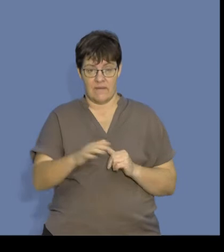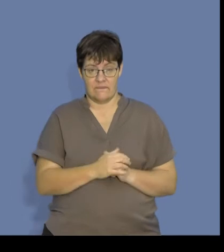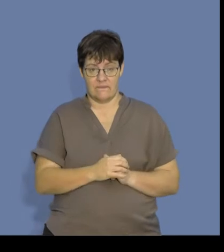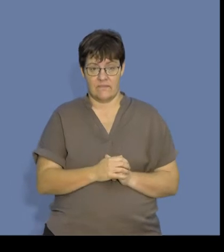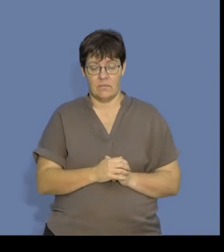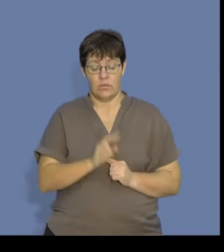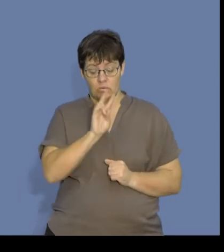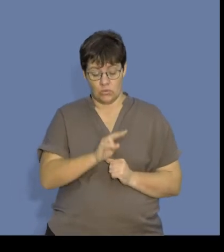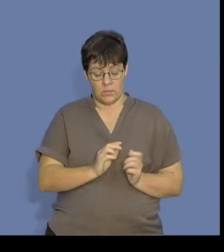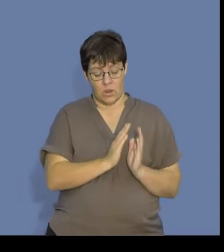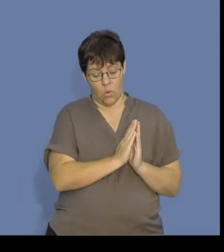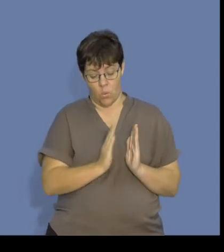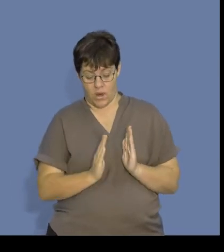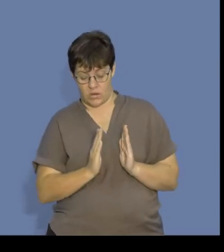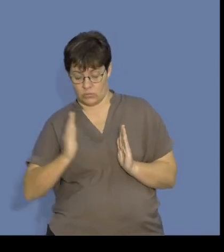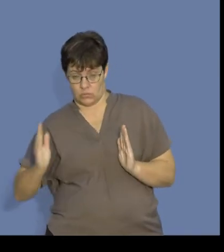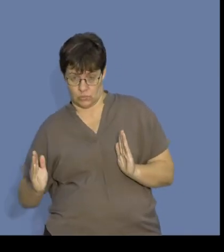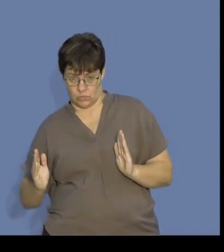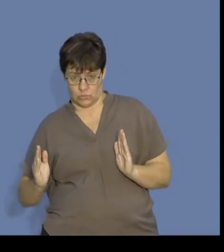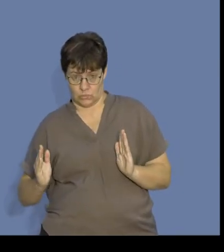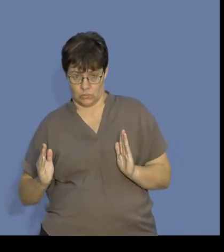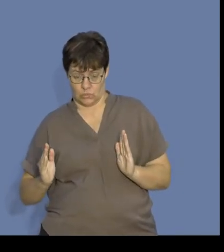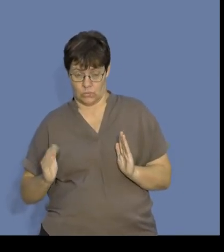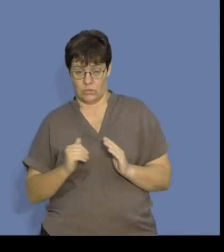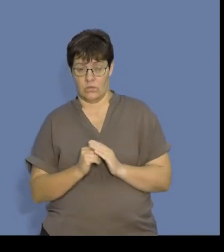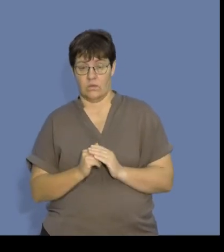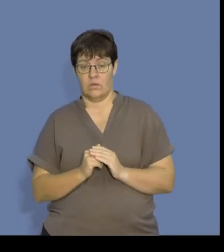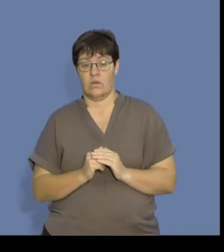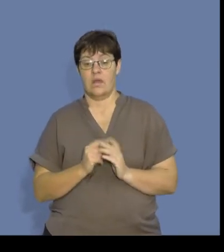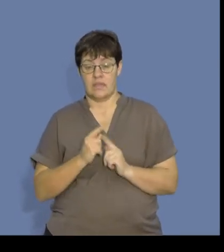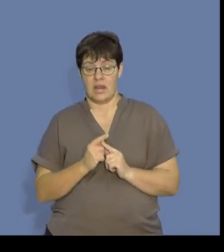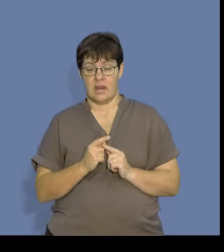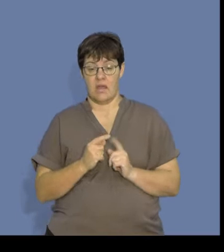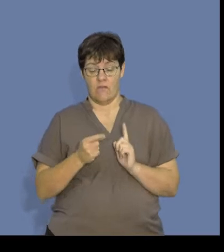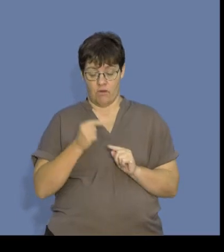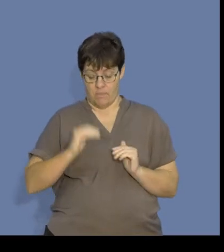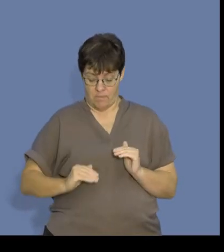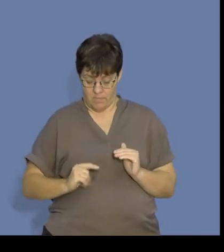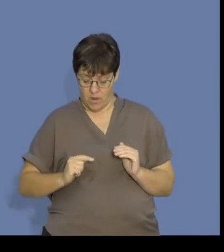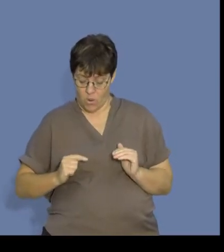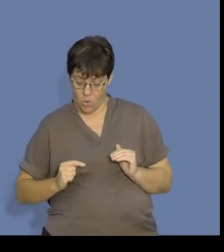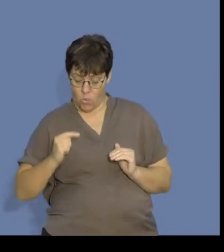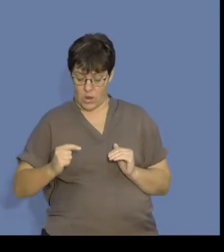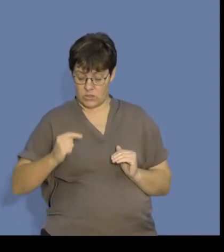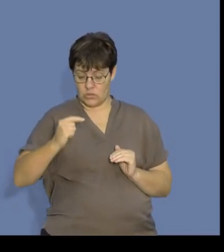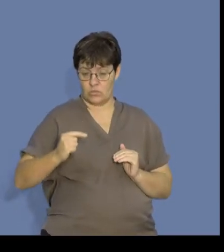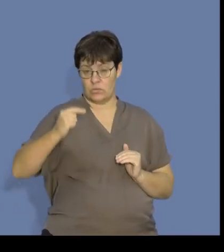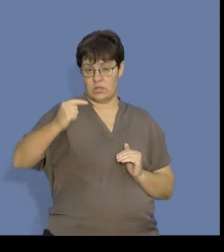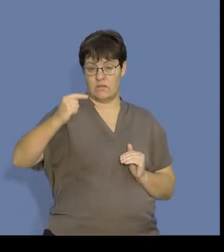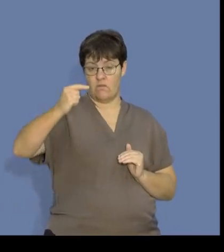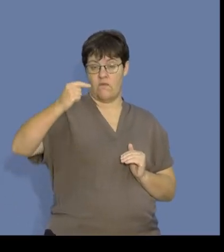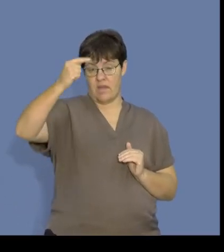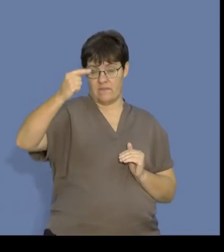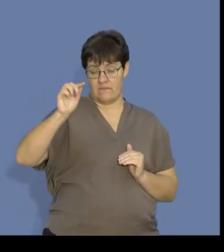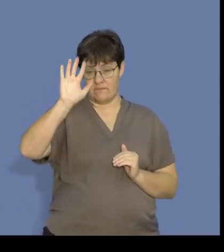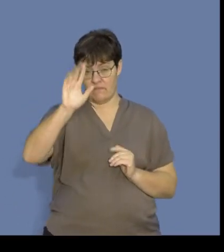5. So 2 means that it's 2 units to the right of the origin. And then remember, 5 units up